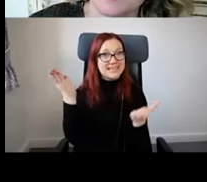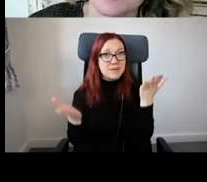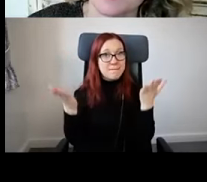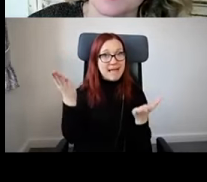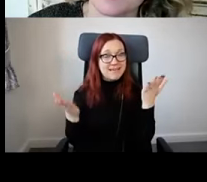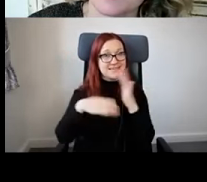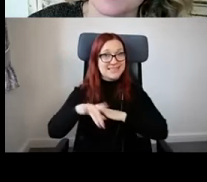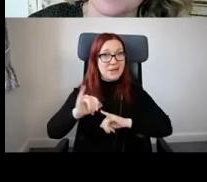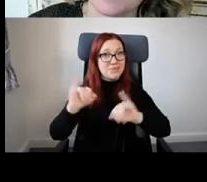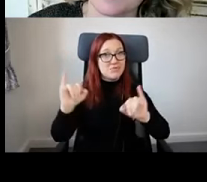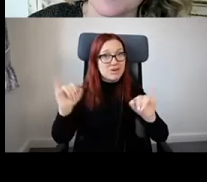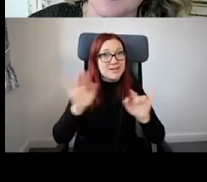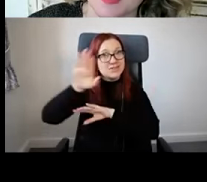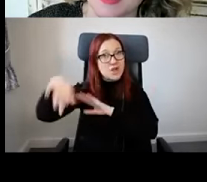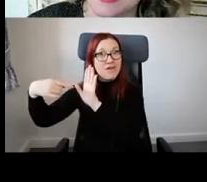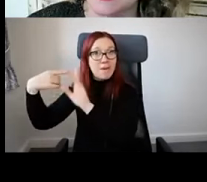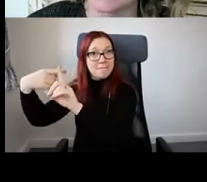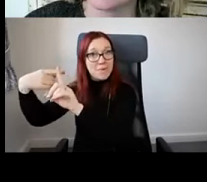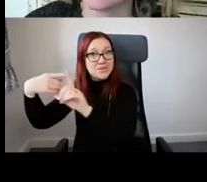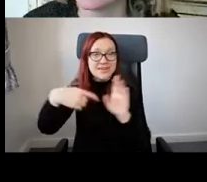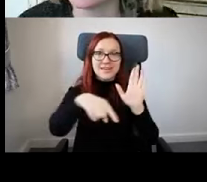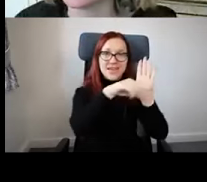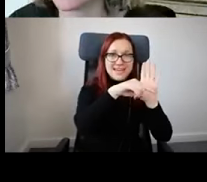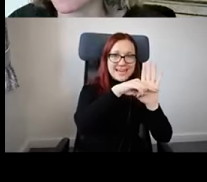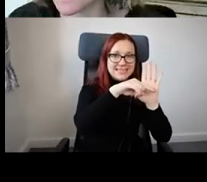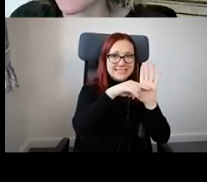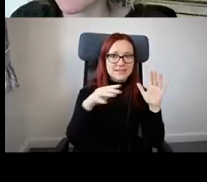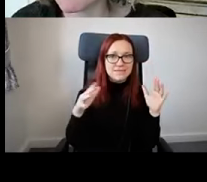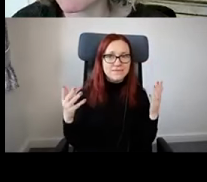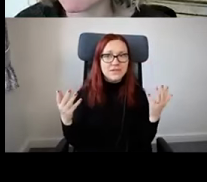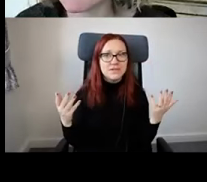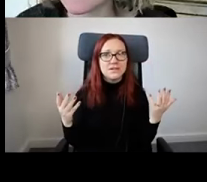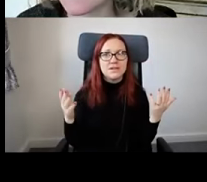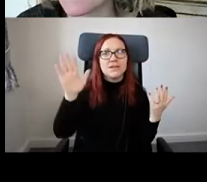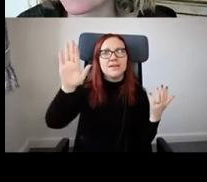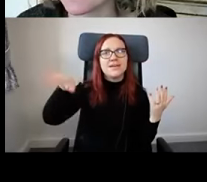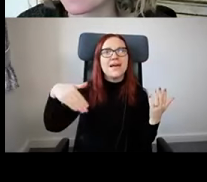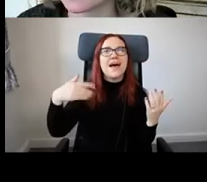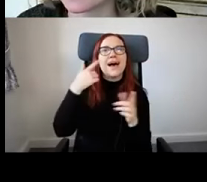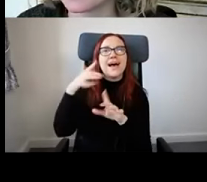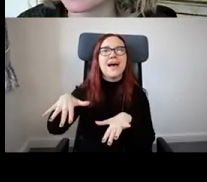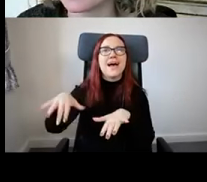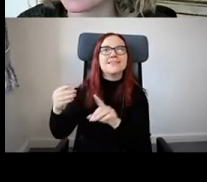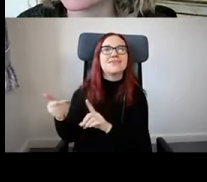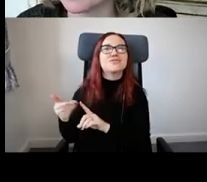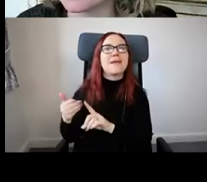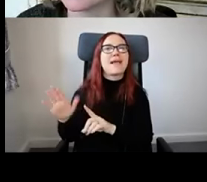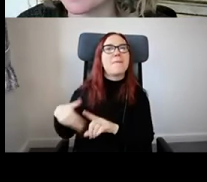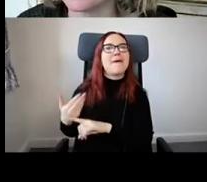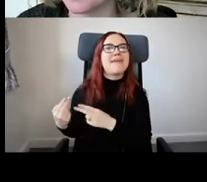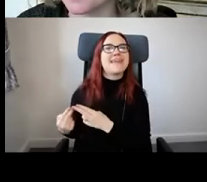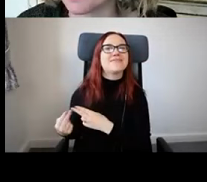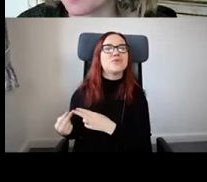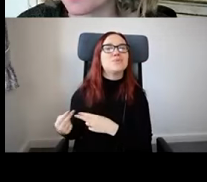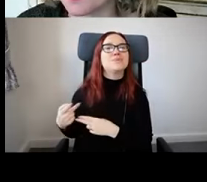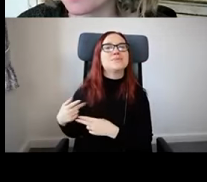of crisis, particularly? I did pick up they were beginning to put at the end of each news here's a good news